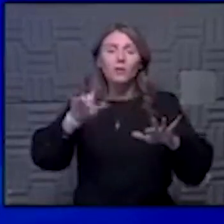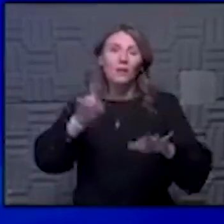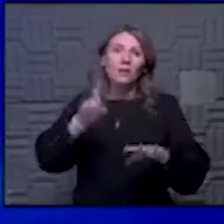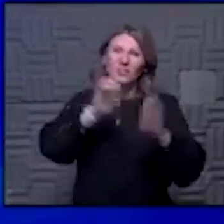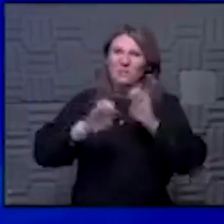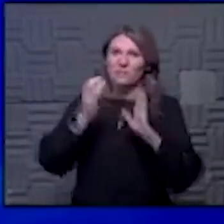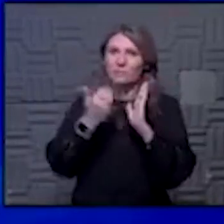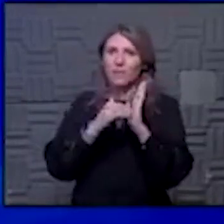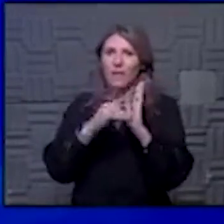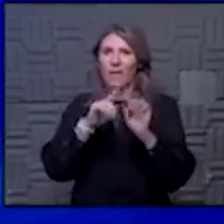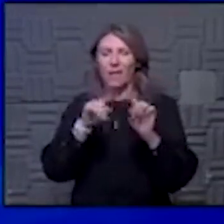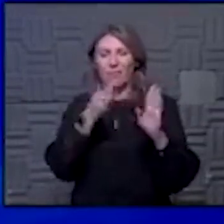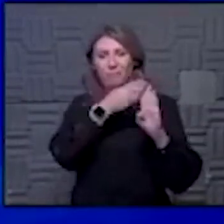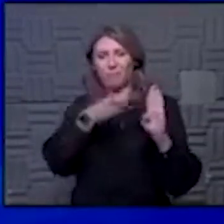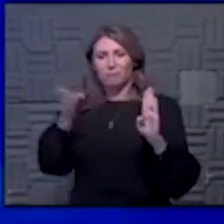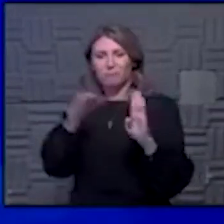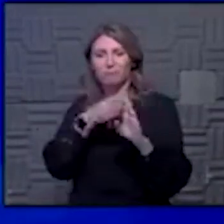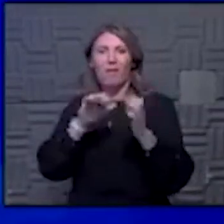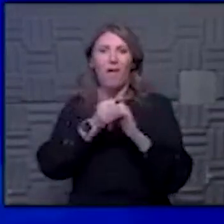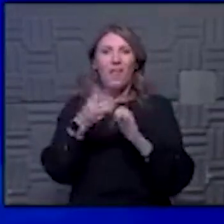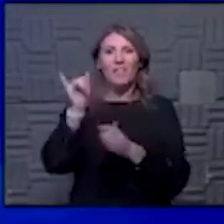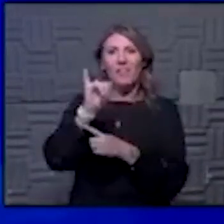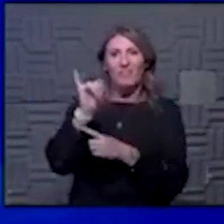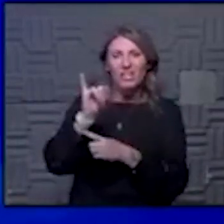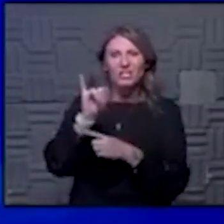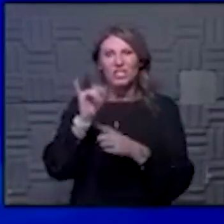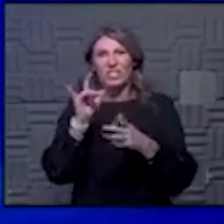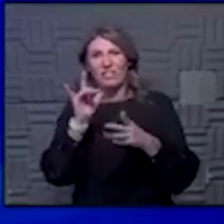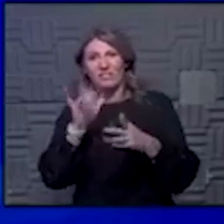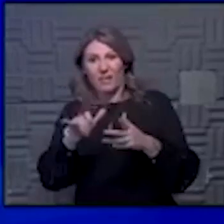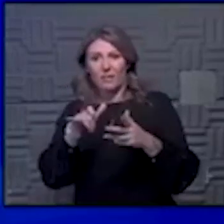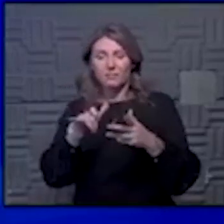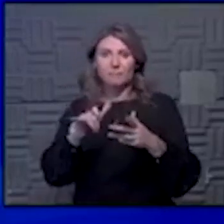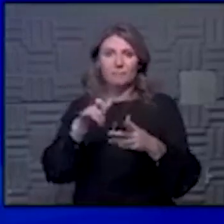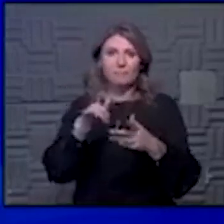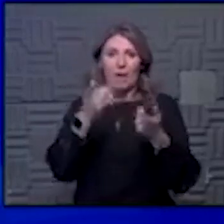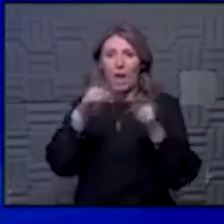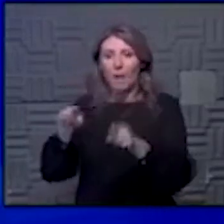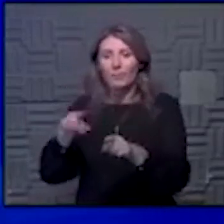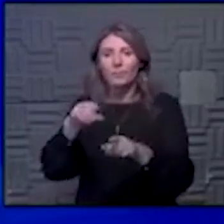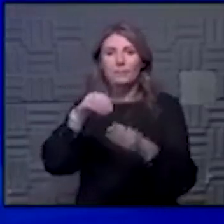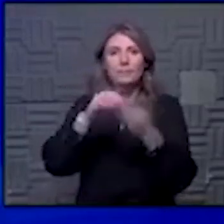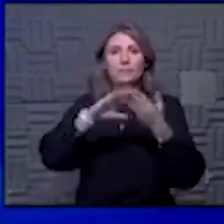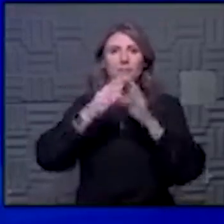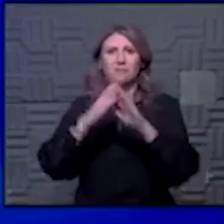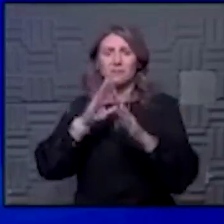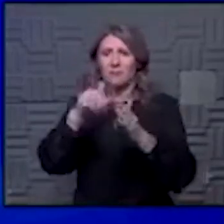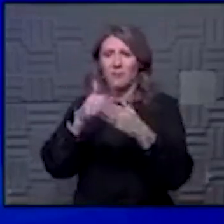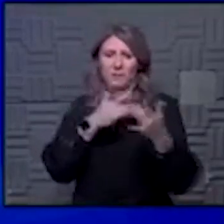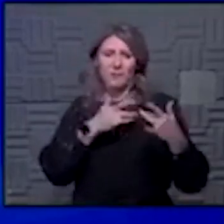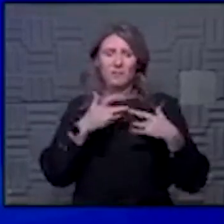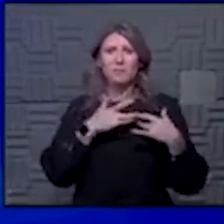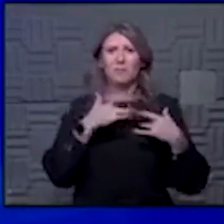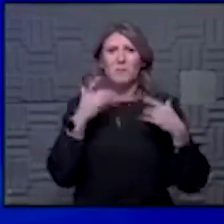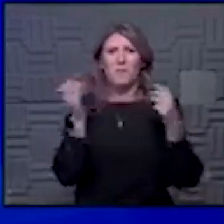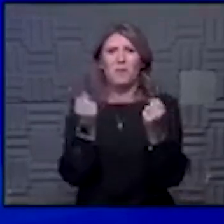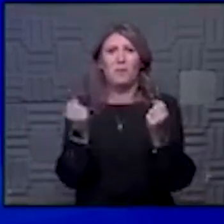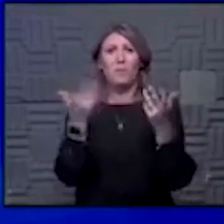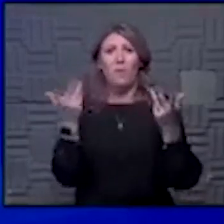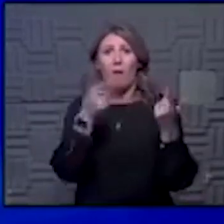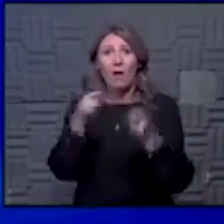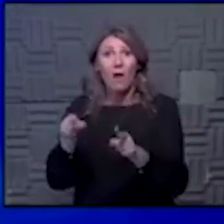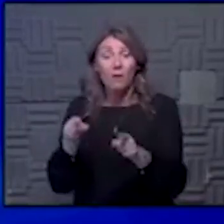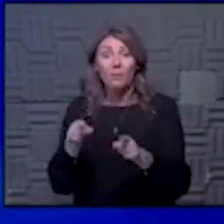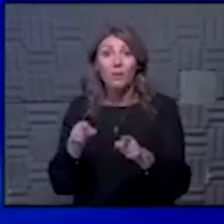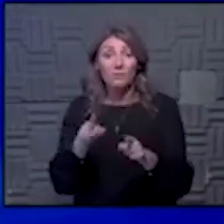time on a spectrum with how the infection dynamic is working in the city. And I think, we're all concerned about what the winter is going to bring. I mean, all right, I think